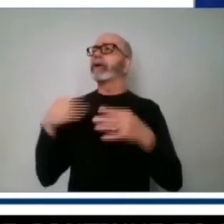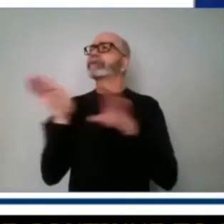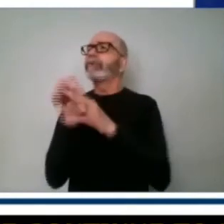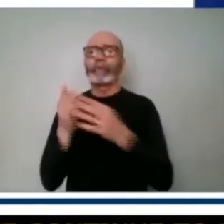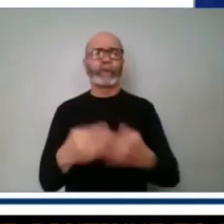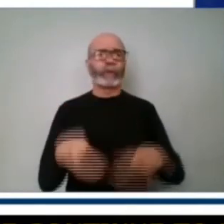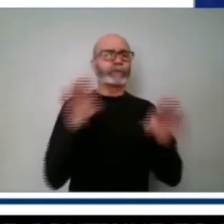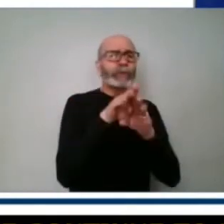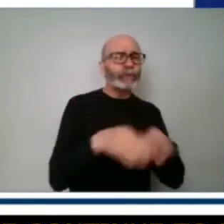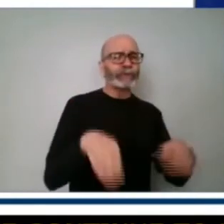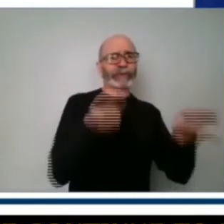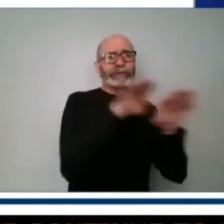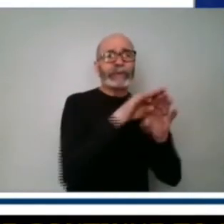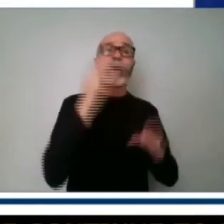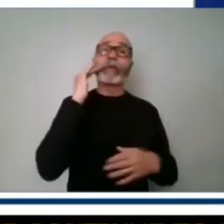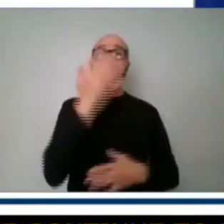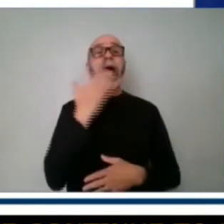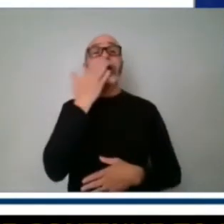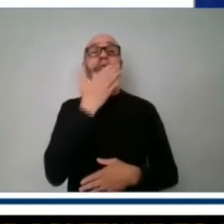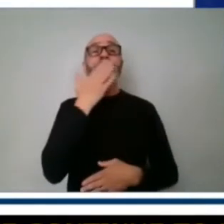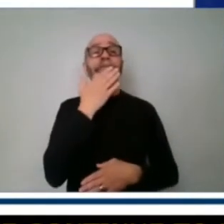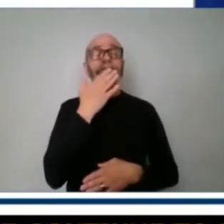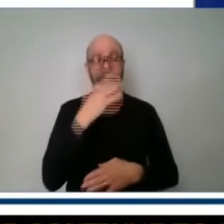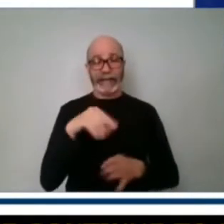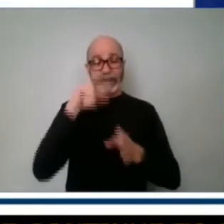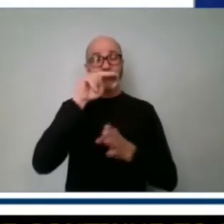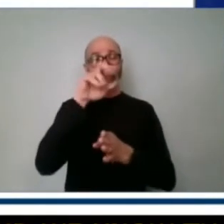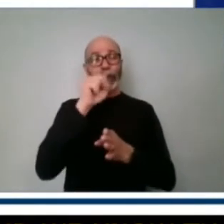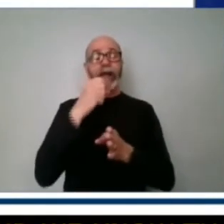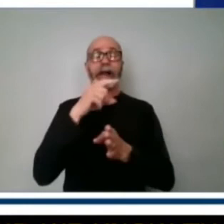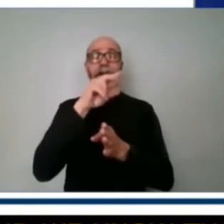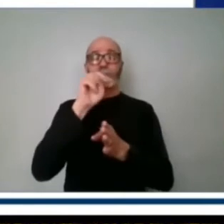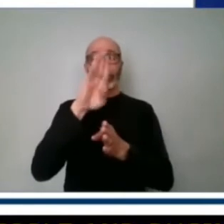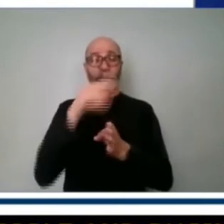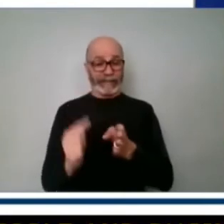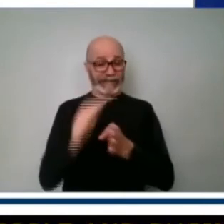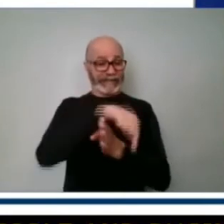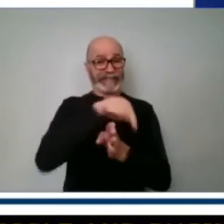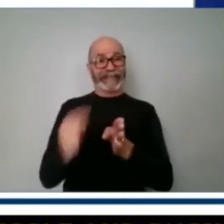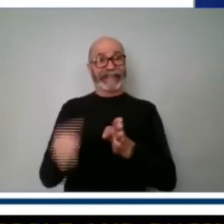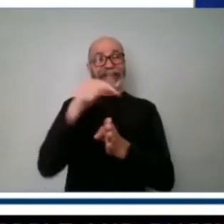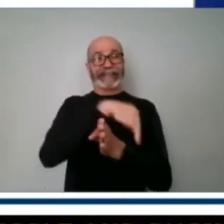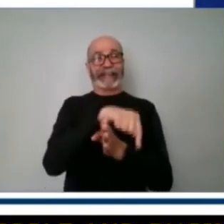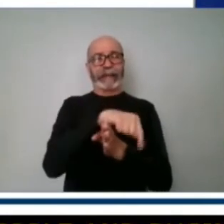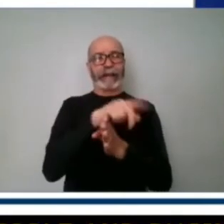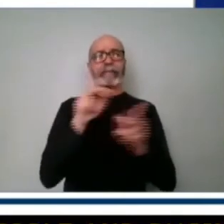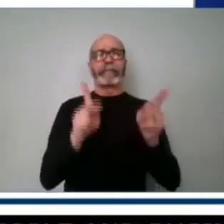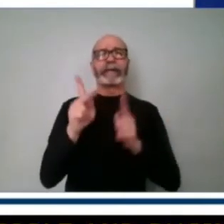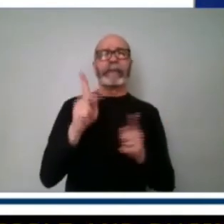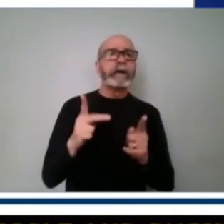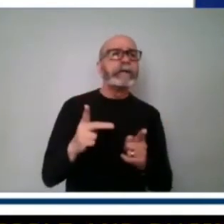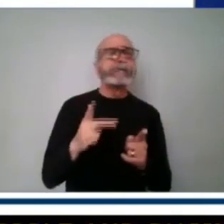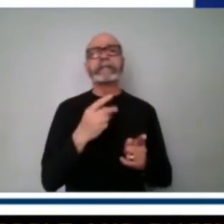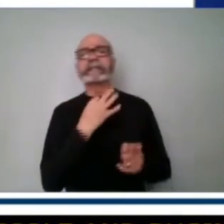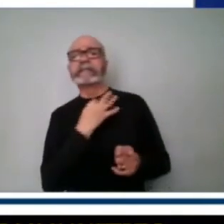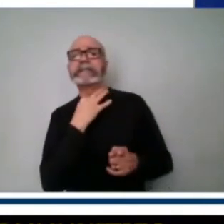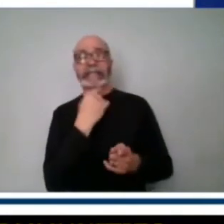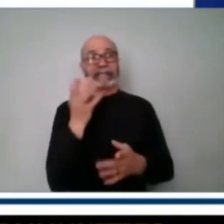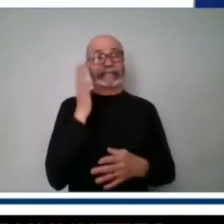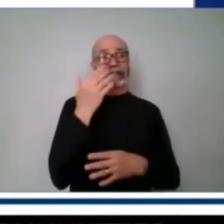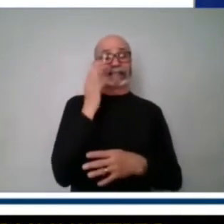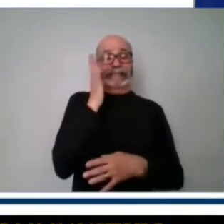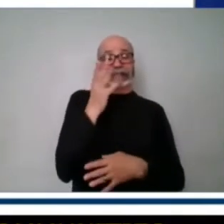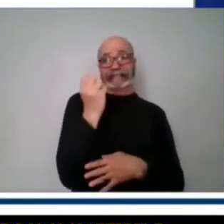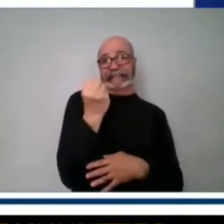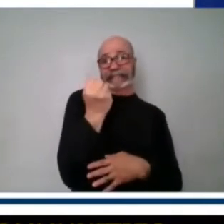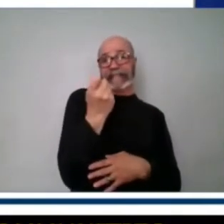communities. Therefore, given the low case numbers, effective at 8 a.m. Saturday, New Brunswick residents coming to Nova Scotia will not